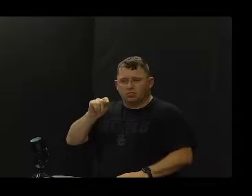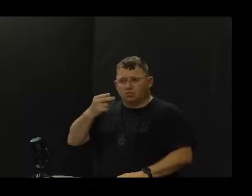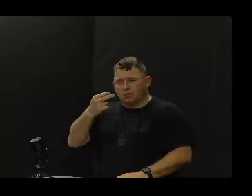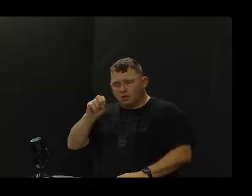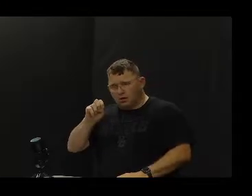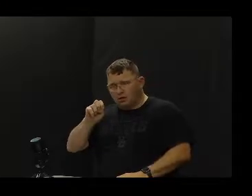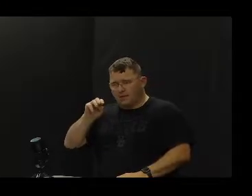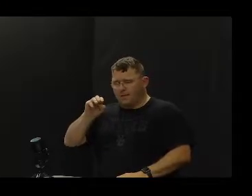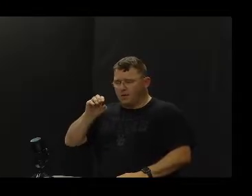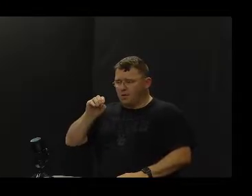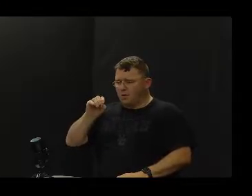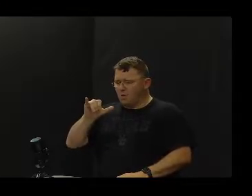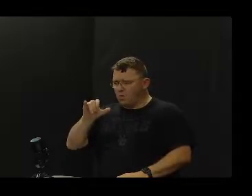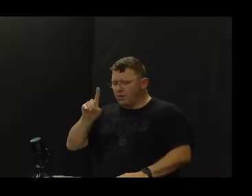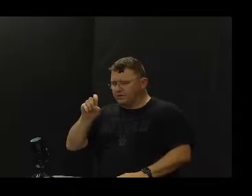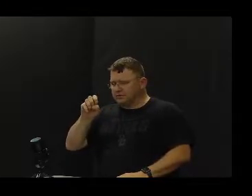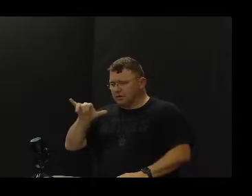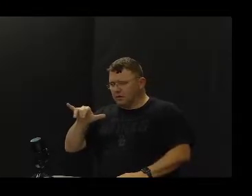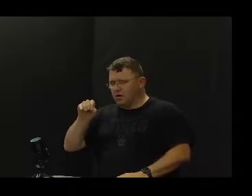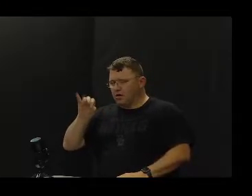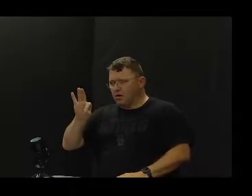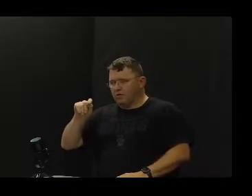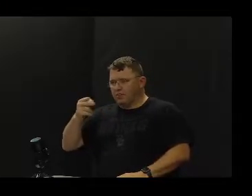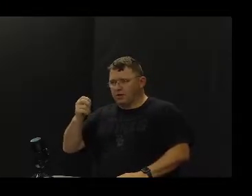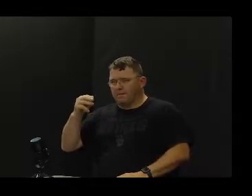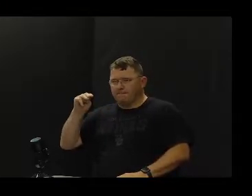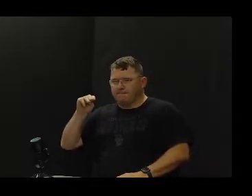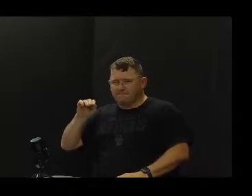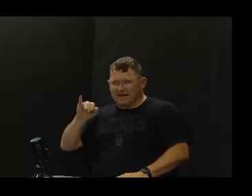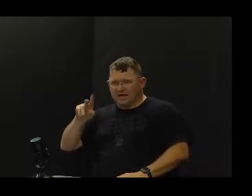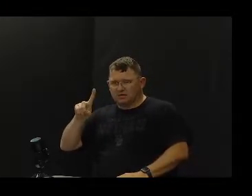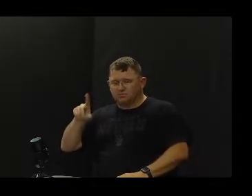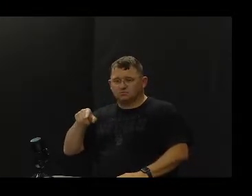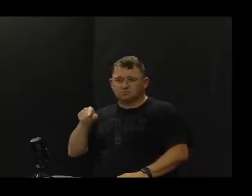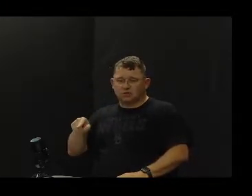the Kentucky School for the Deaf Advisory Board